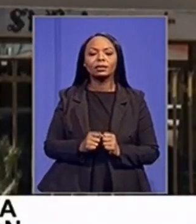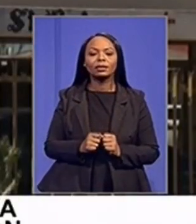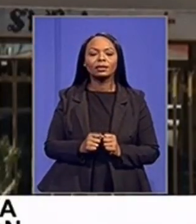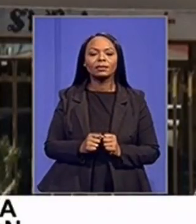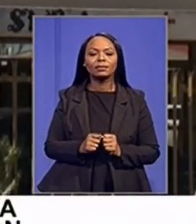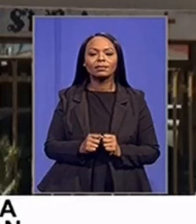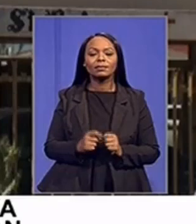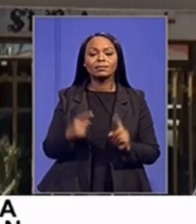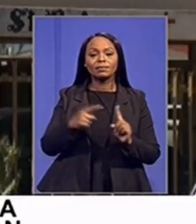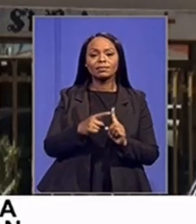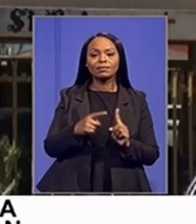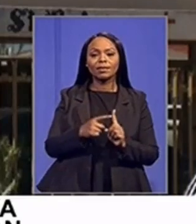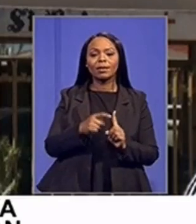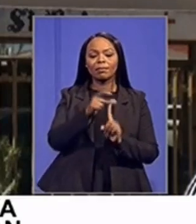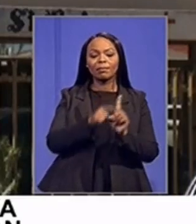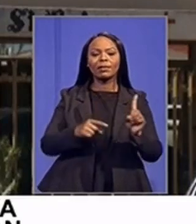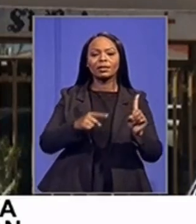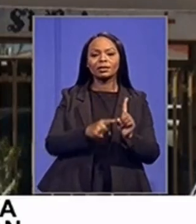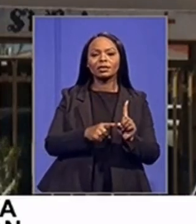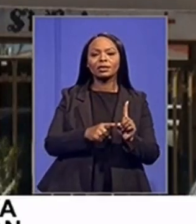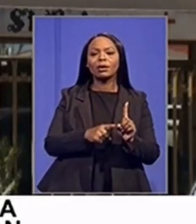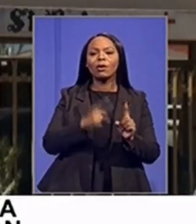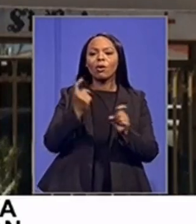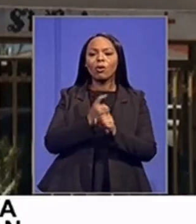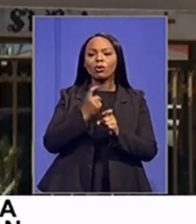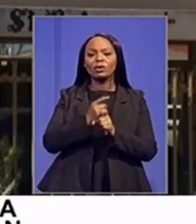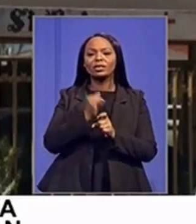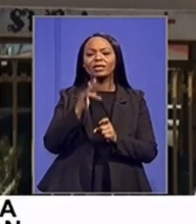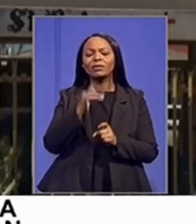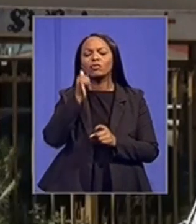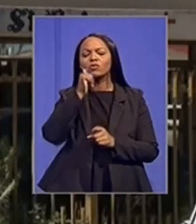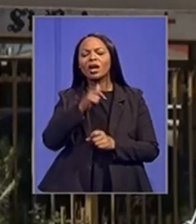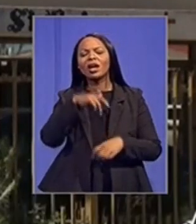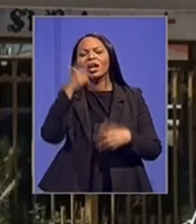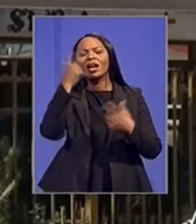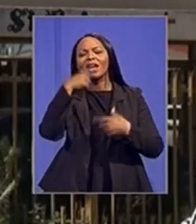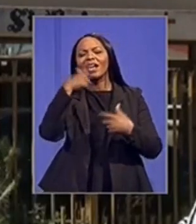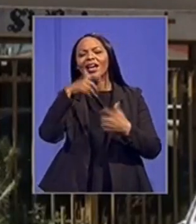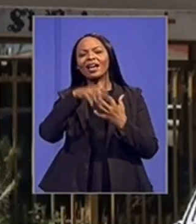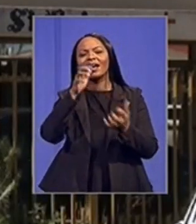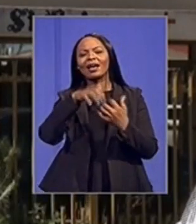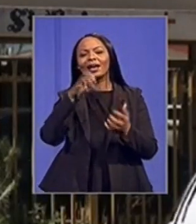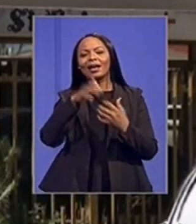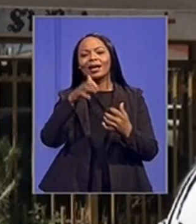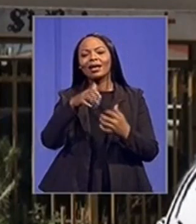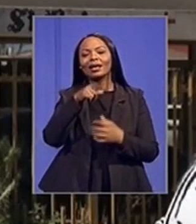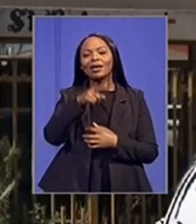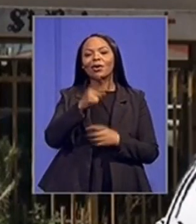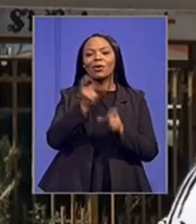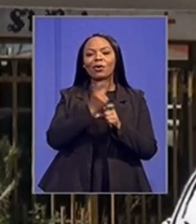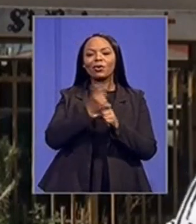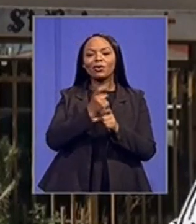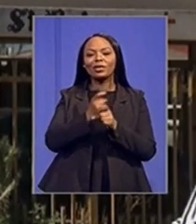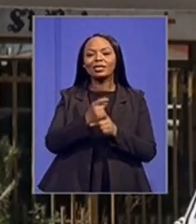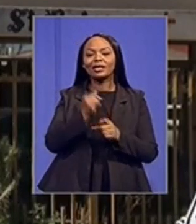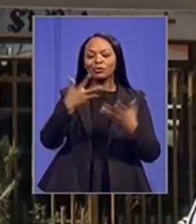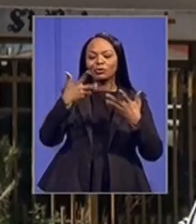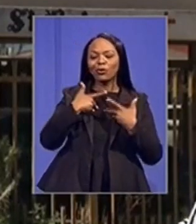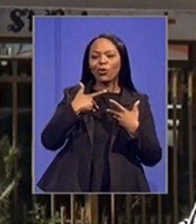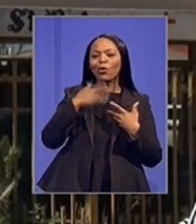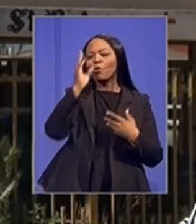tseba ho etsa hore ha ho le monate a tshe o na rata pina ha ke le tje ke le mobe ke le ya khese ha o bo mone a sa